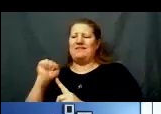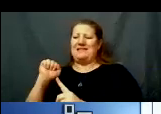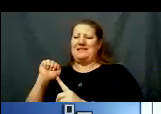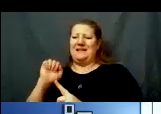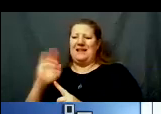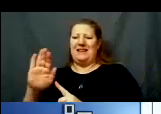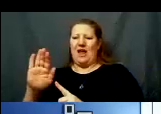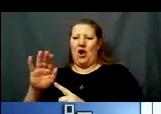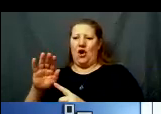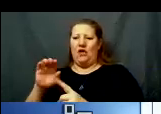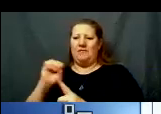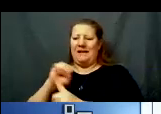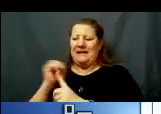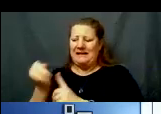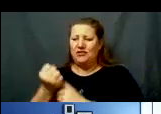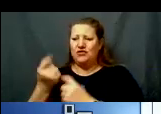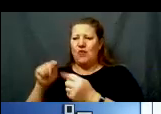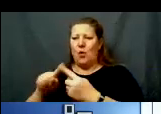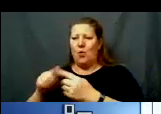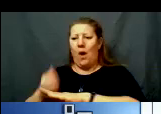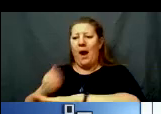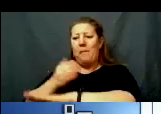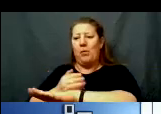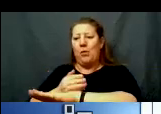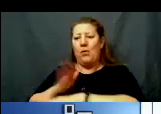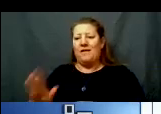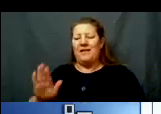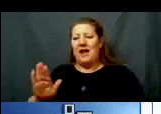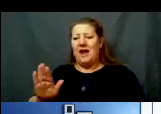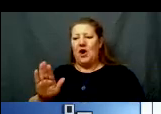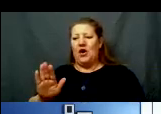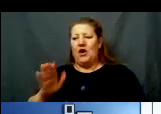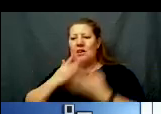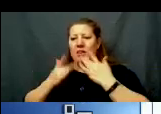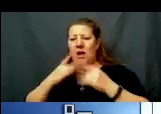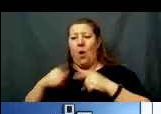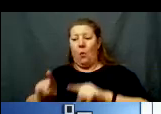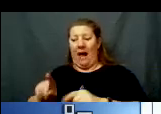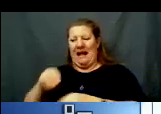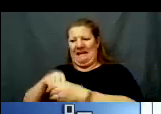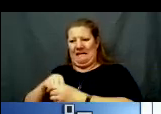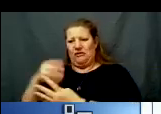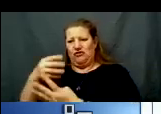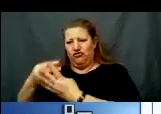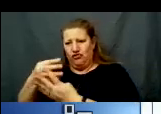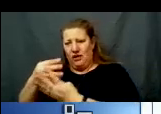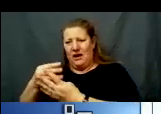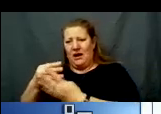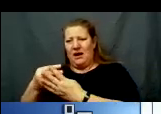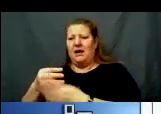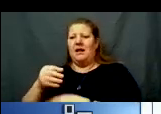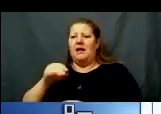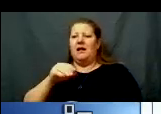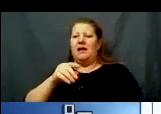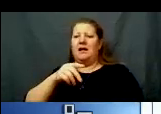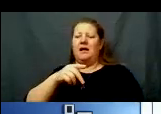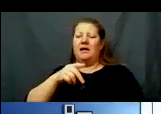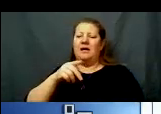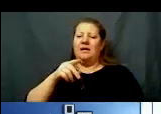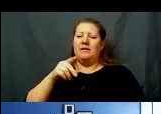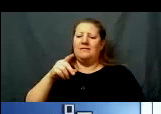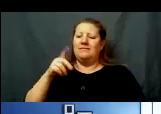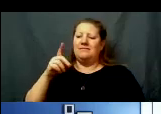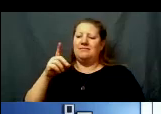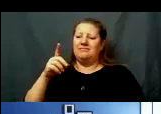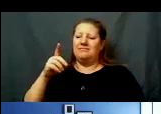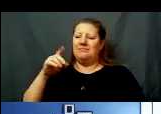to improve their lot while in prison, while in jail, while in immigrant detention centers. For me